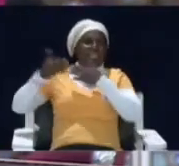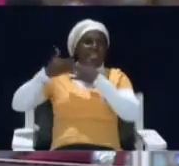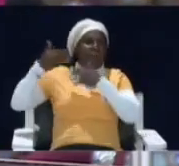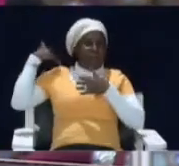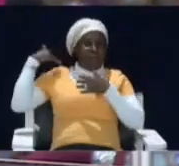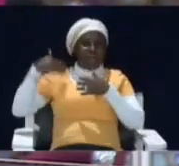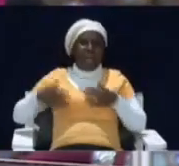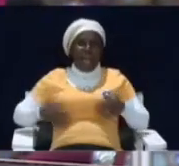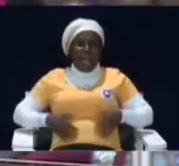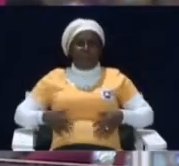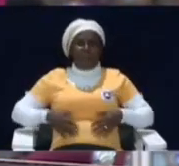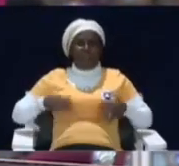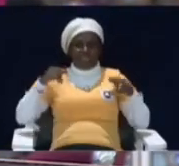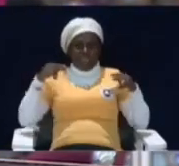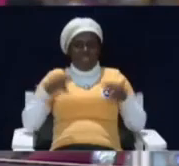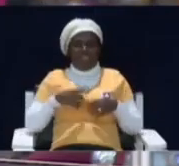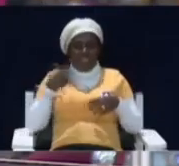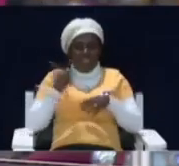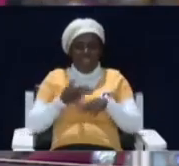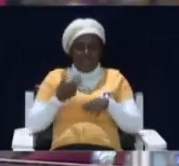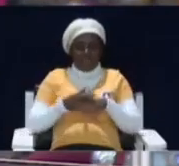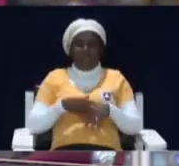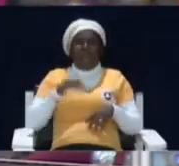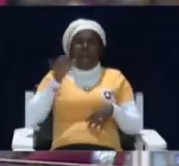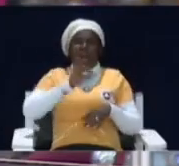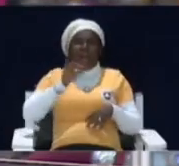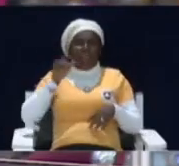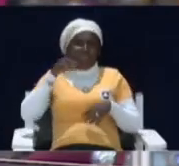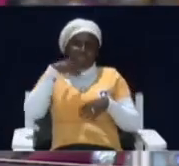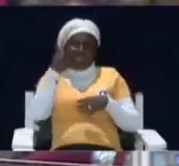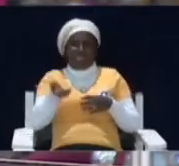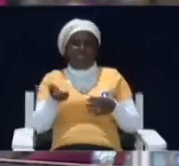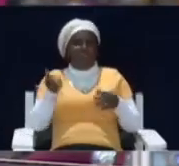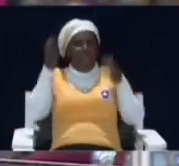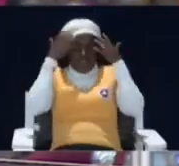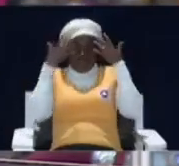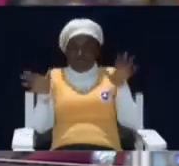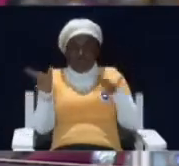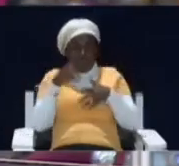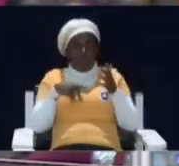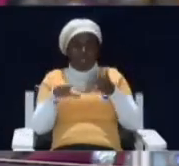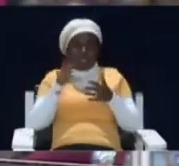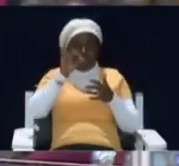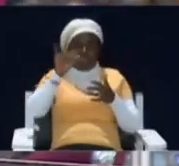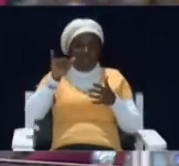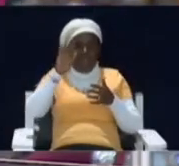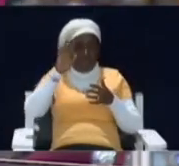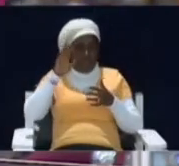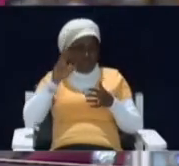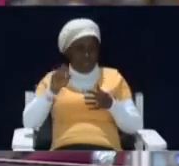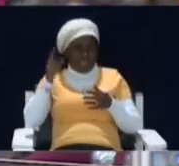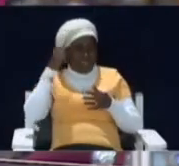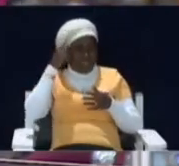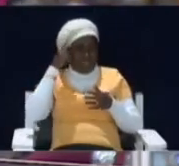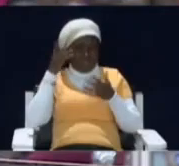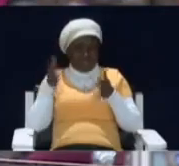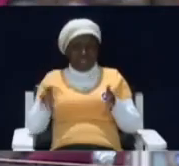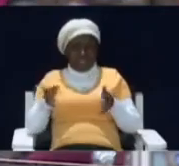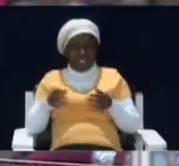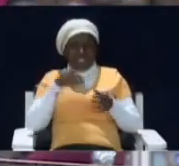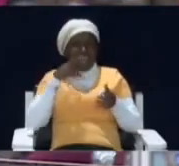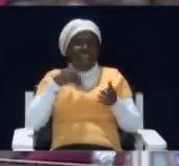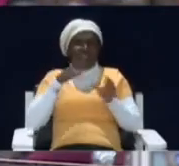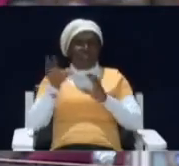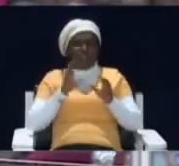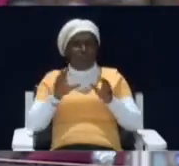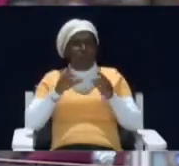stomach is hard. And I said, I don't know about fibroid, though. My mind went to fibroid. Have you done pregnancy? They said she